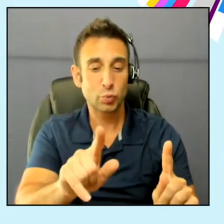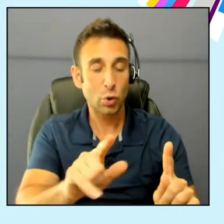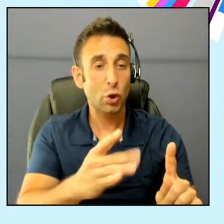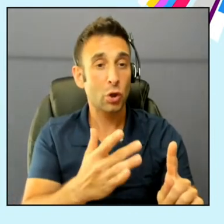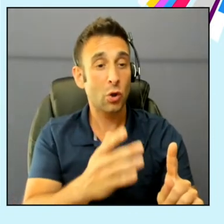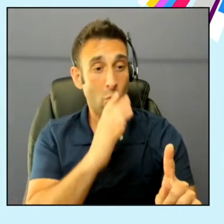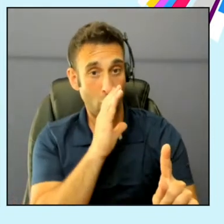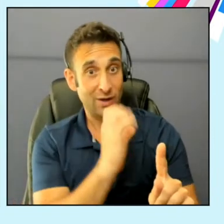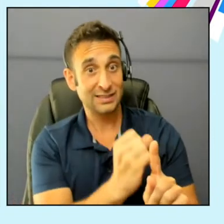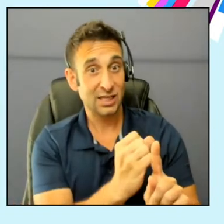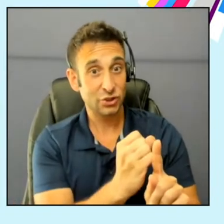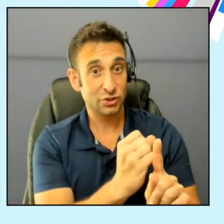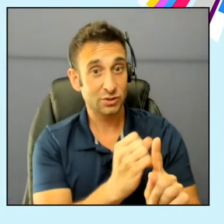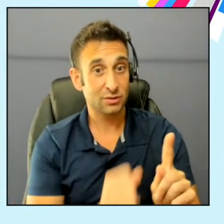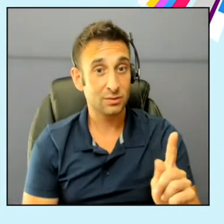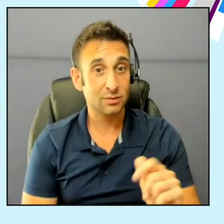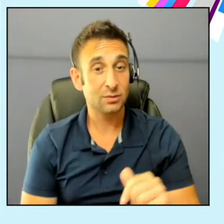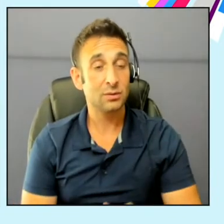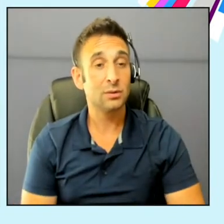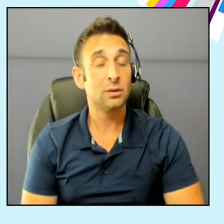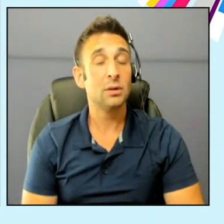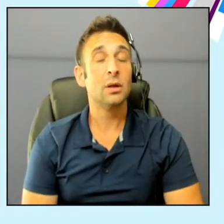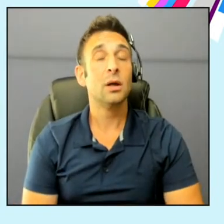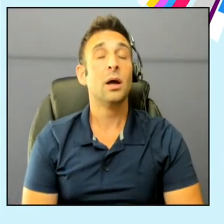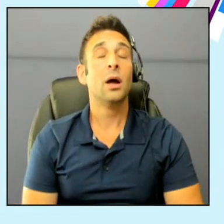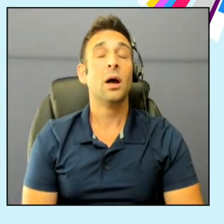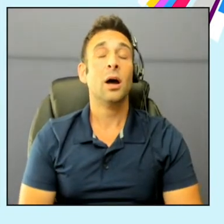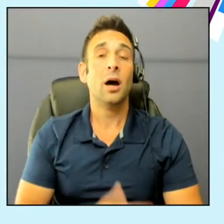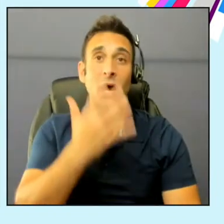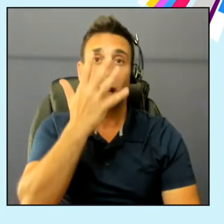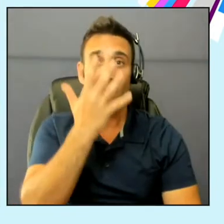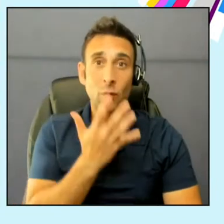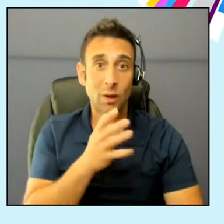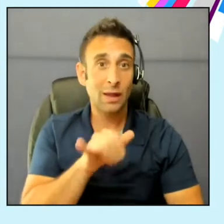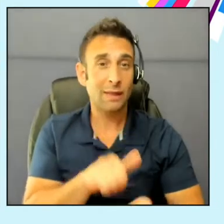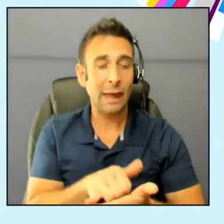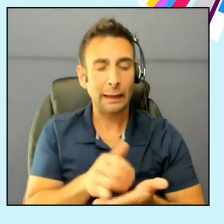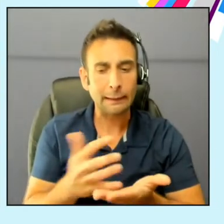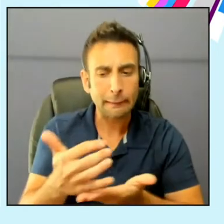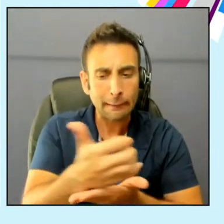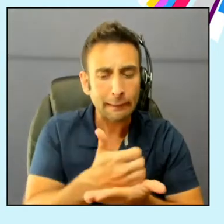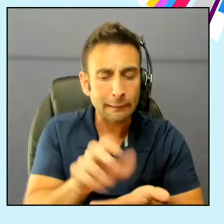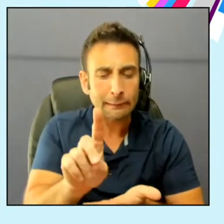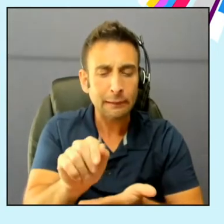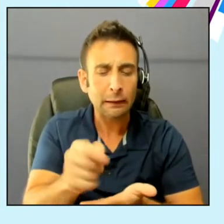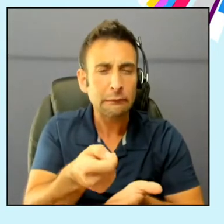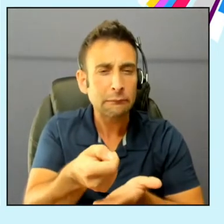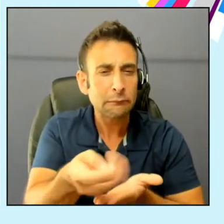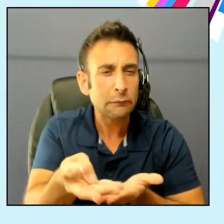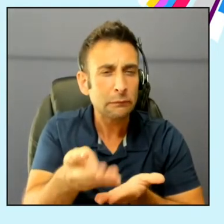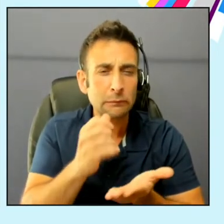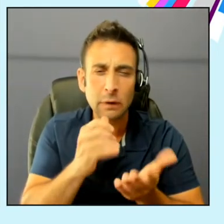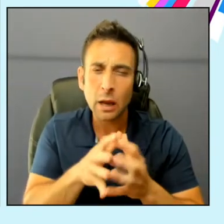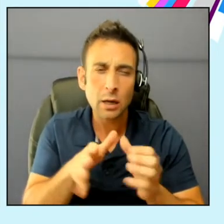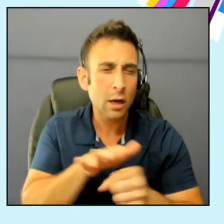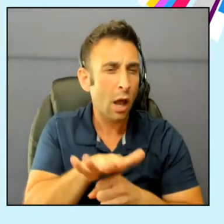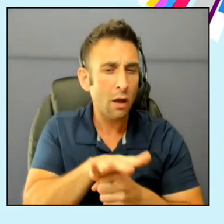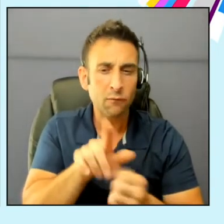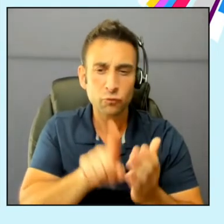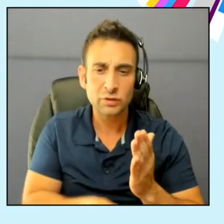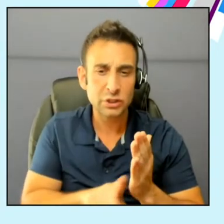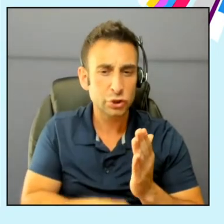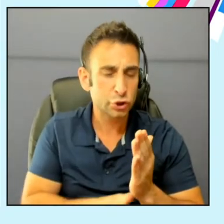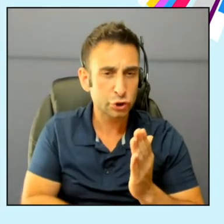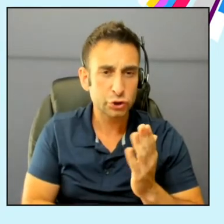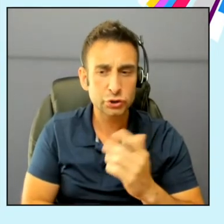this information, unfortunately, is so scarce at the moment. It hasn't been researched enough. There is a gap in